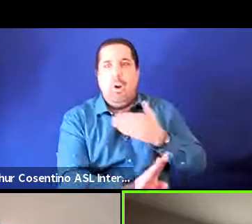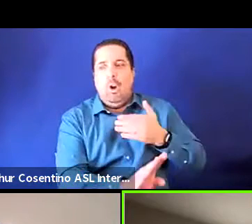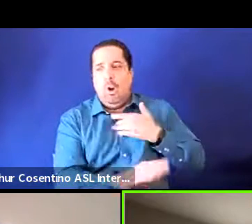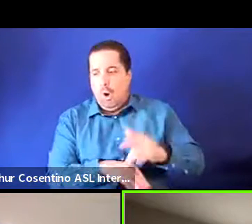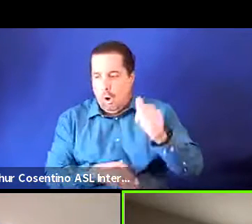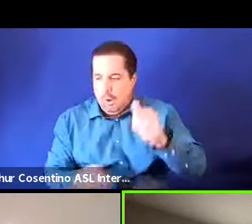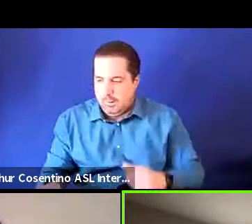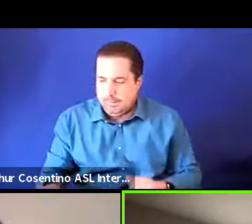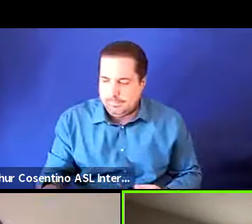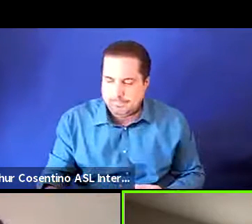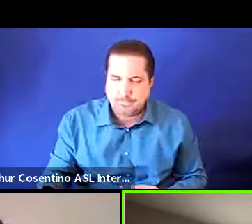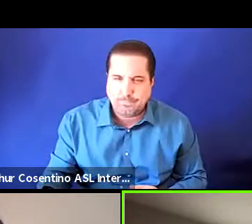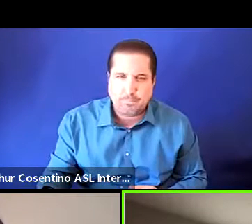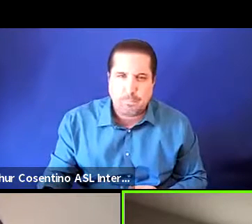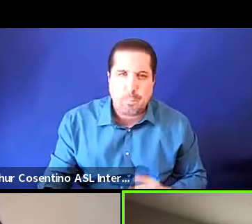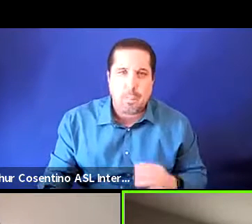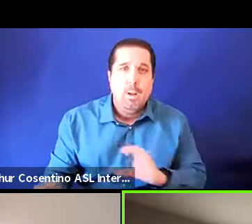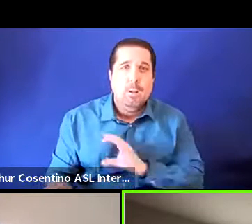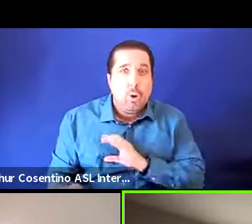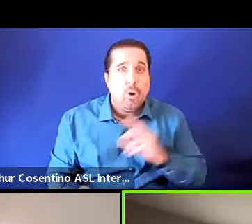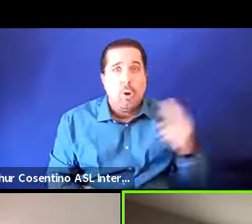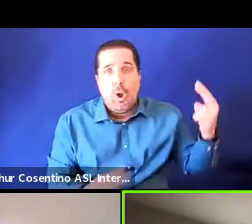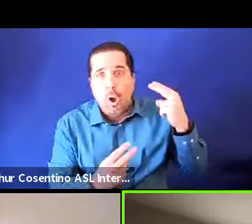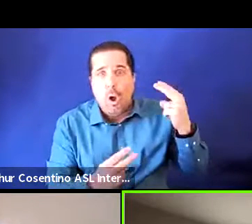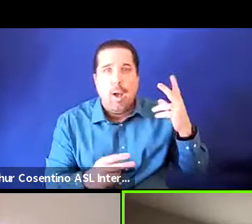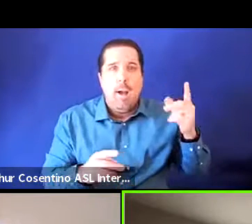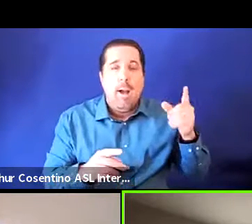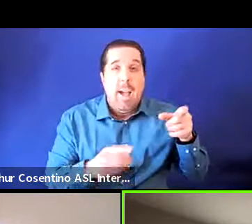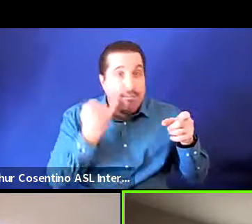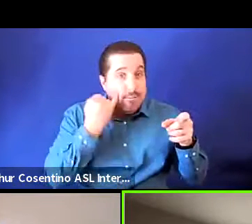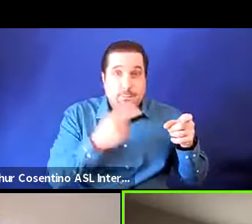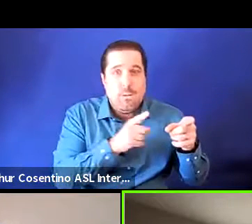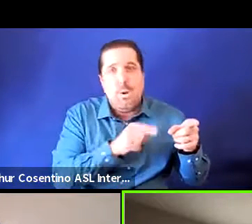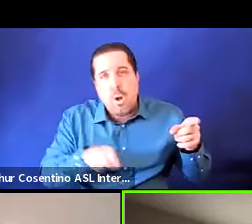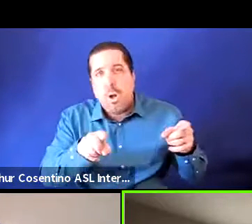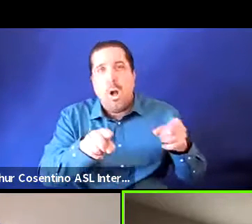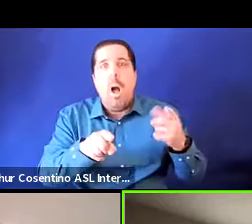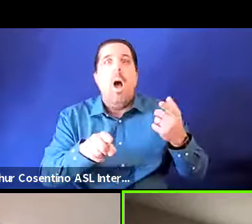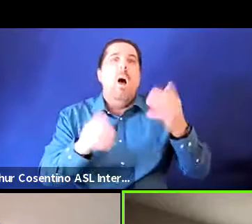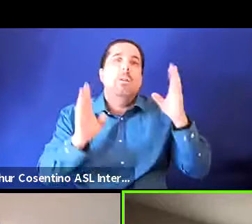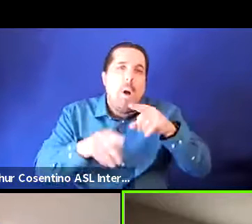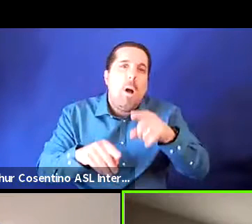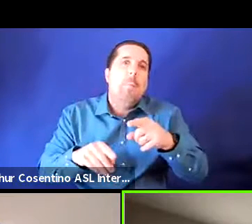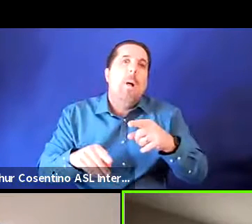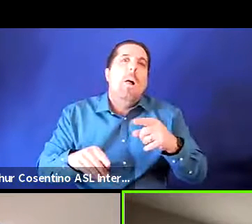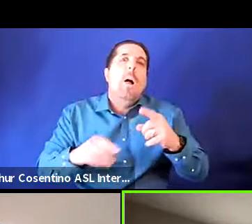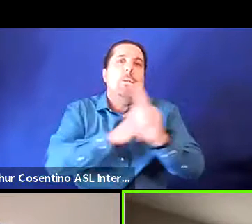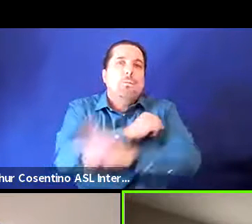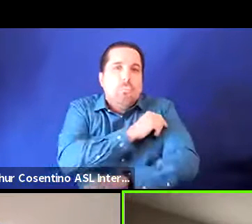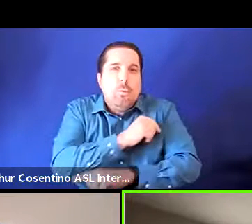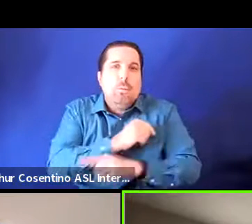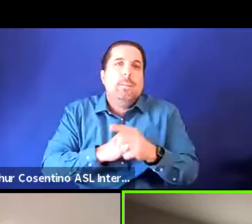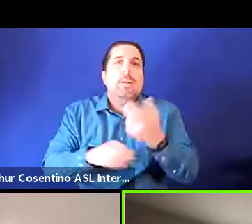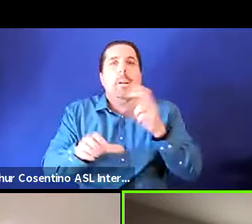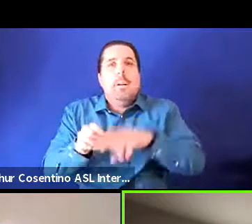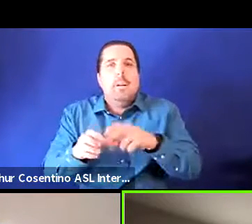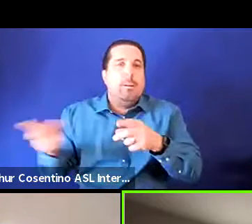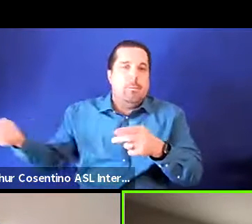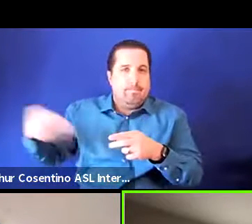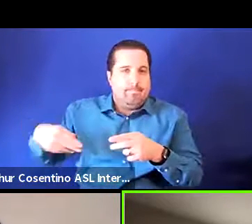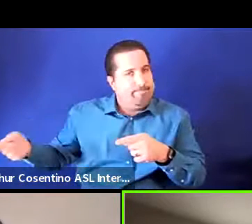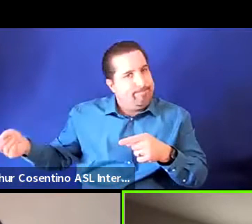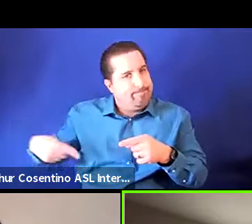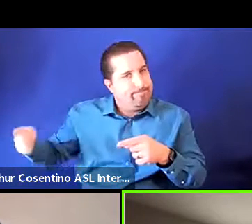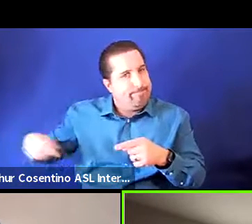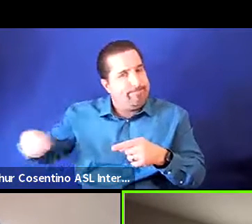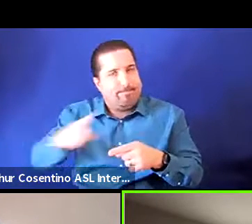And if it wasn't that you had to go through, it was the paddy wagons and truancy that would pick you up when you hung out at the neighborhood